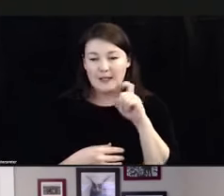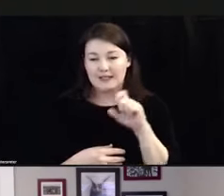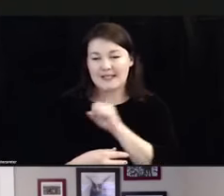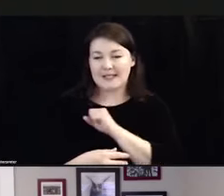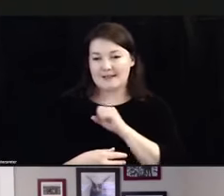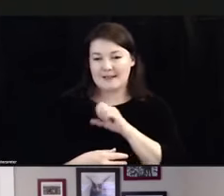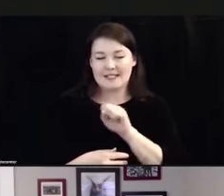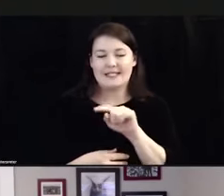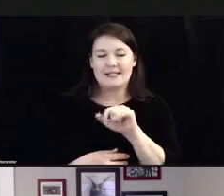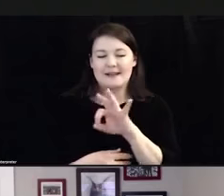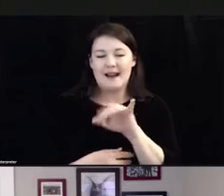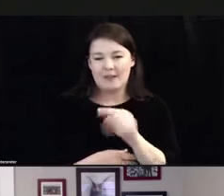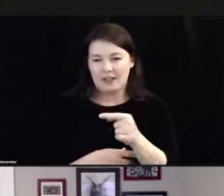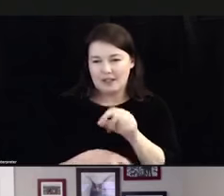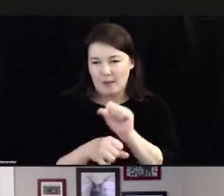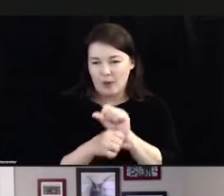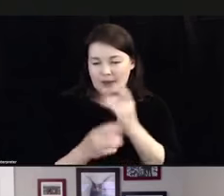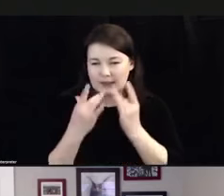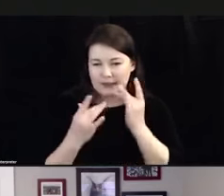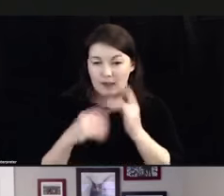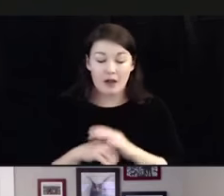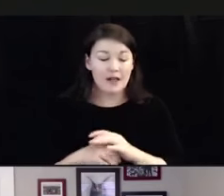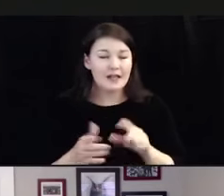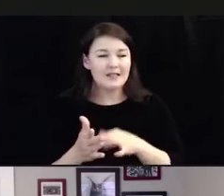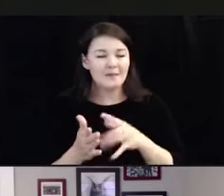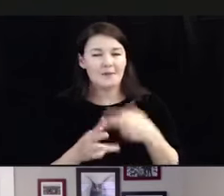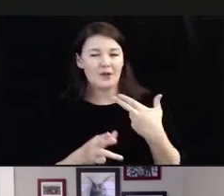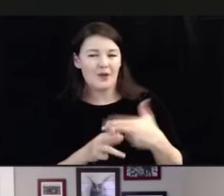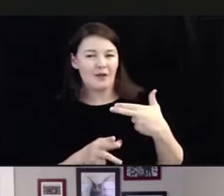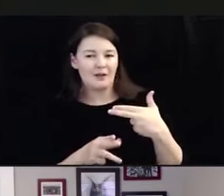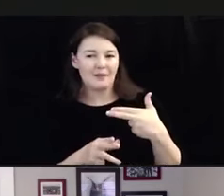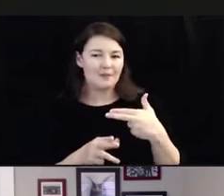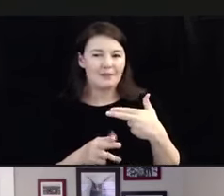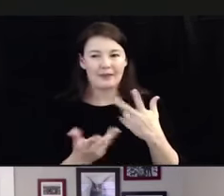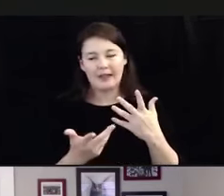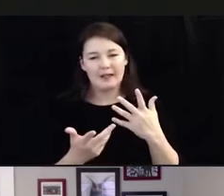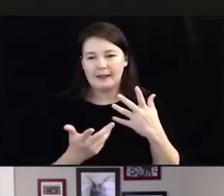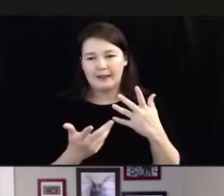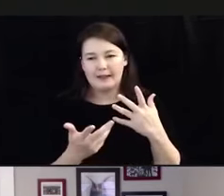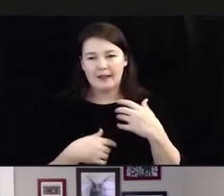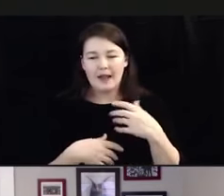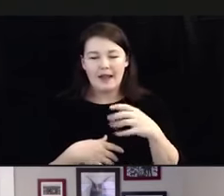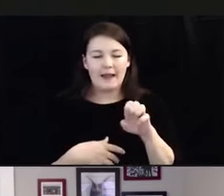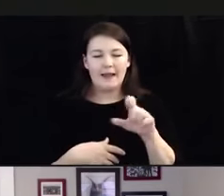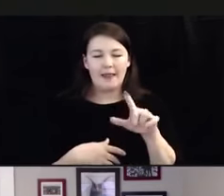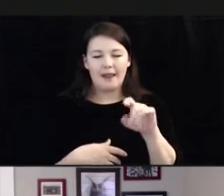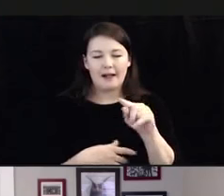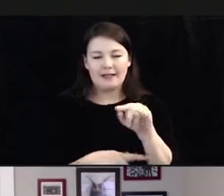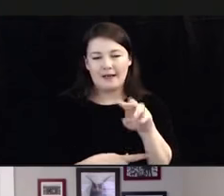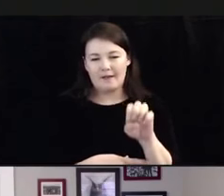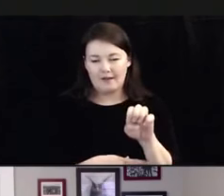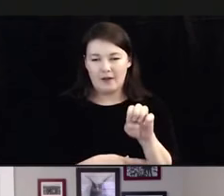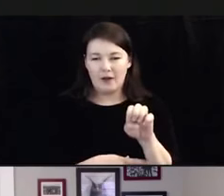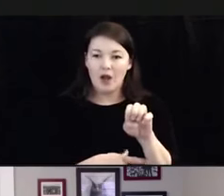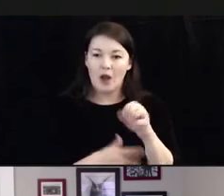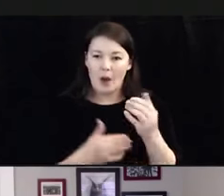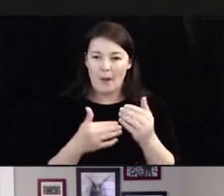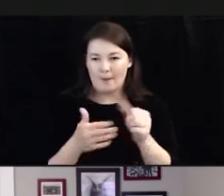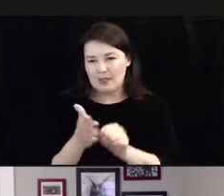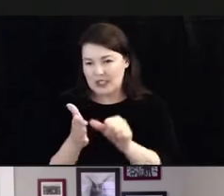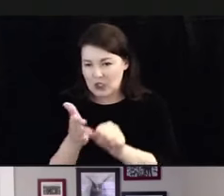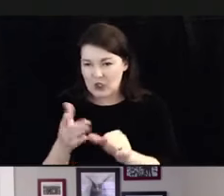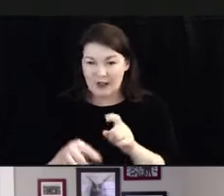sometimes they're called elective procedures, but that is too broad a term because they're really medically important procedures. They're just procedures that